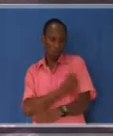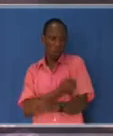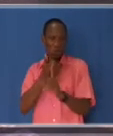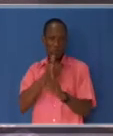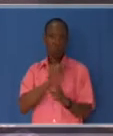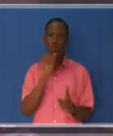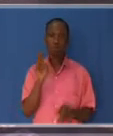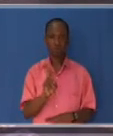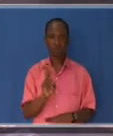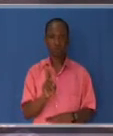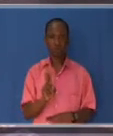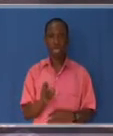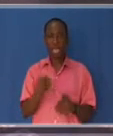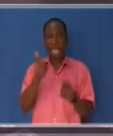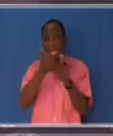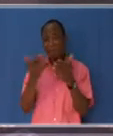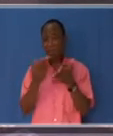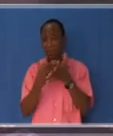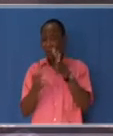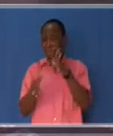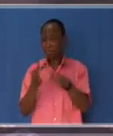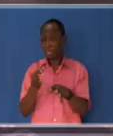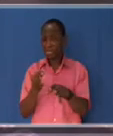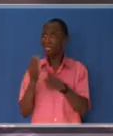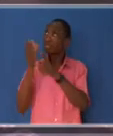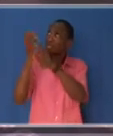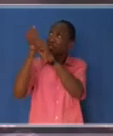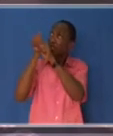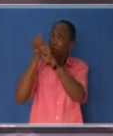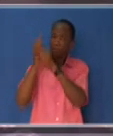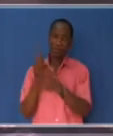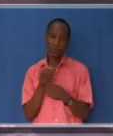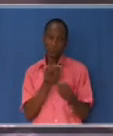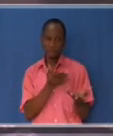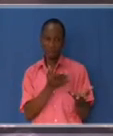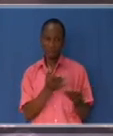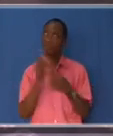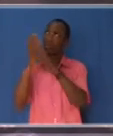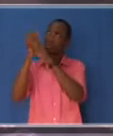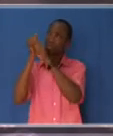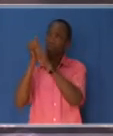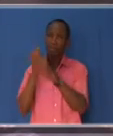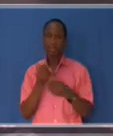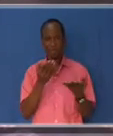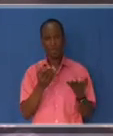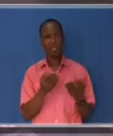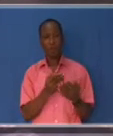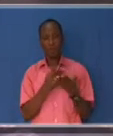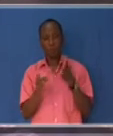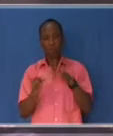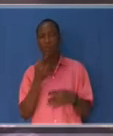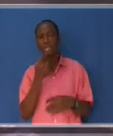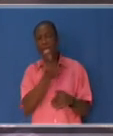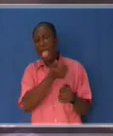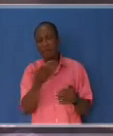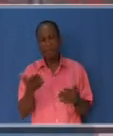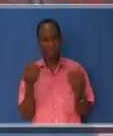authority, but whatever he hears, he will speak, and he will tell you things to